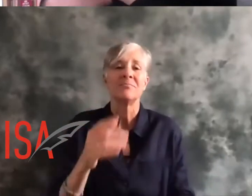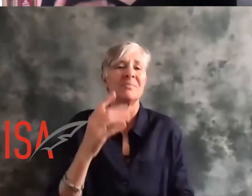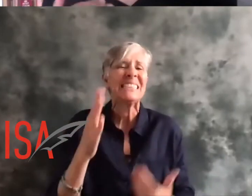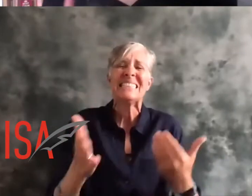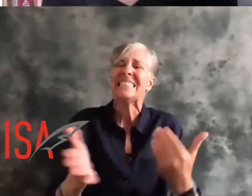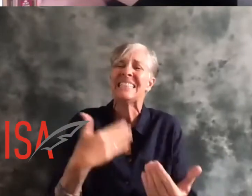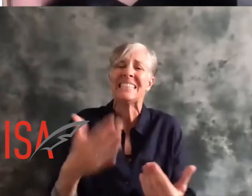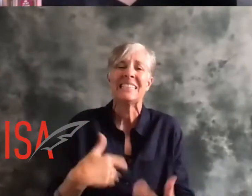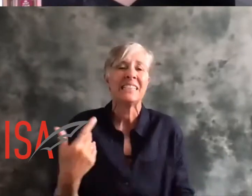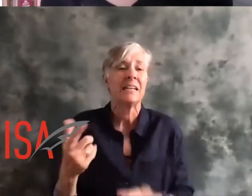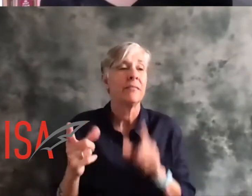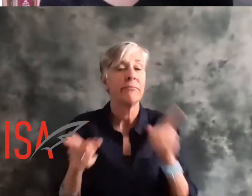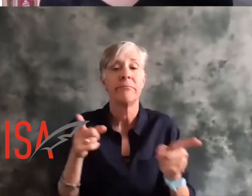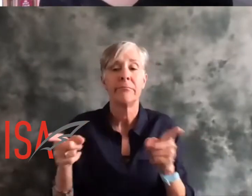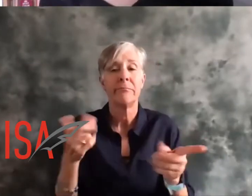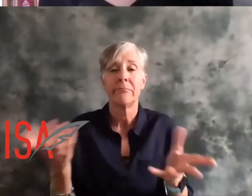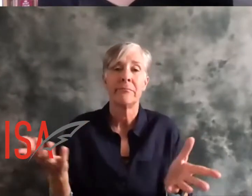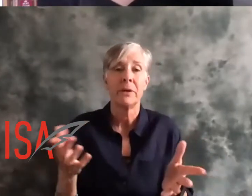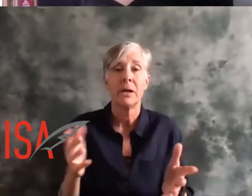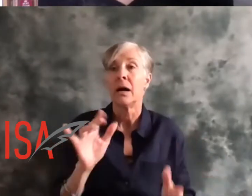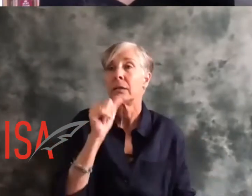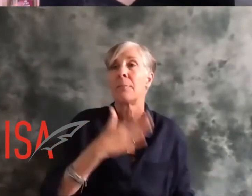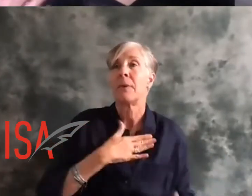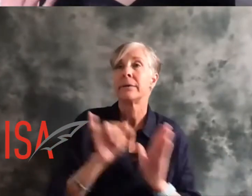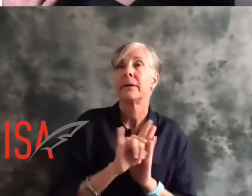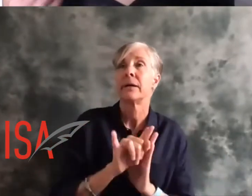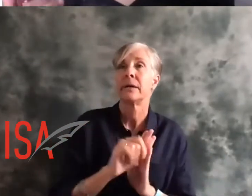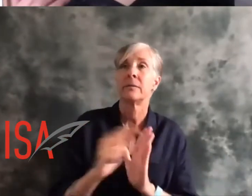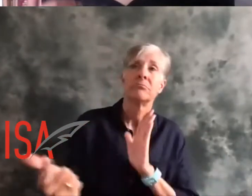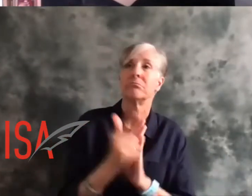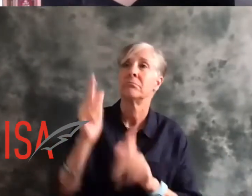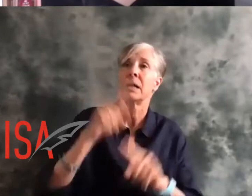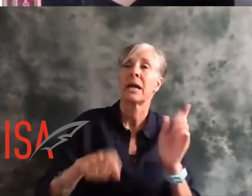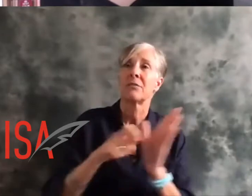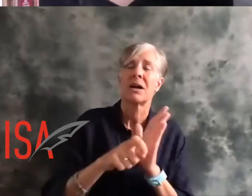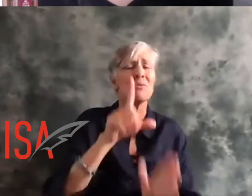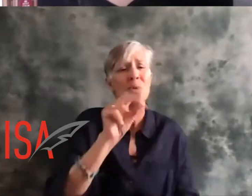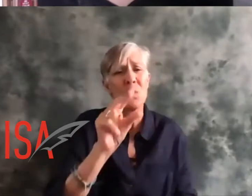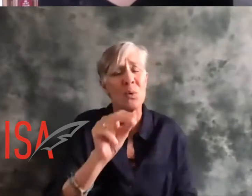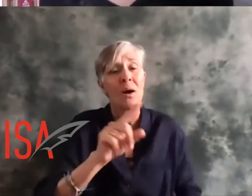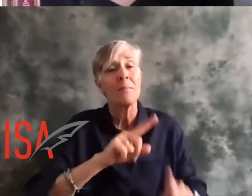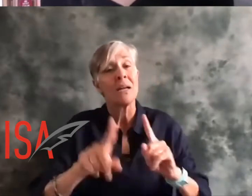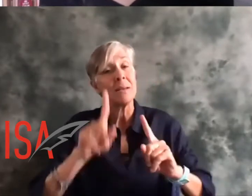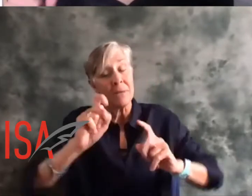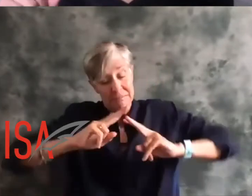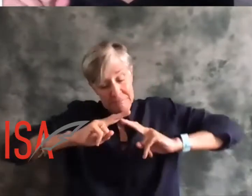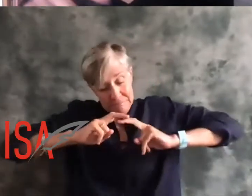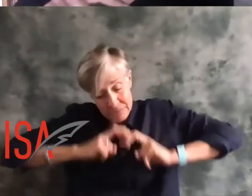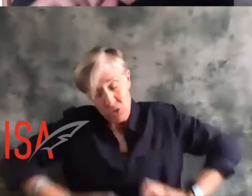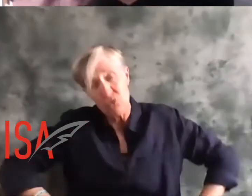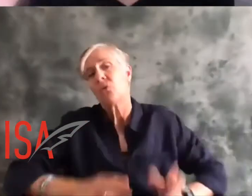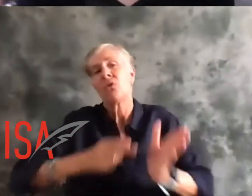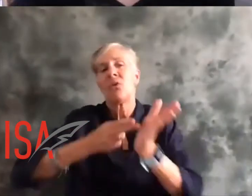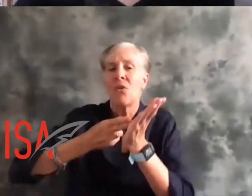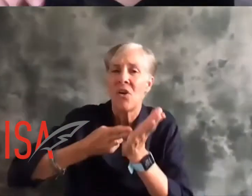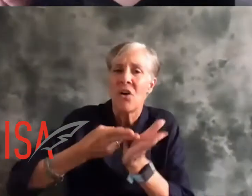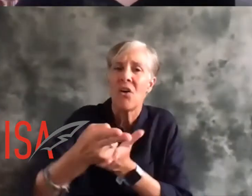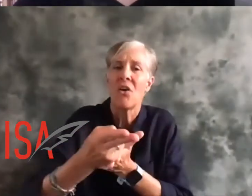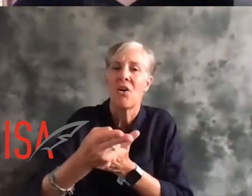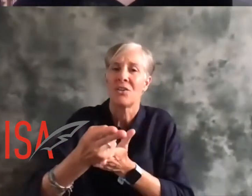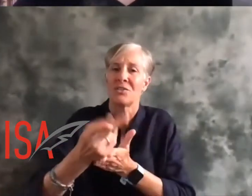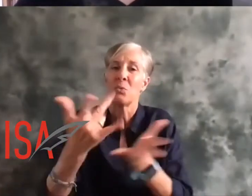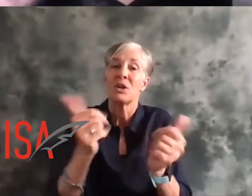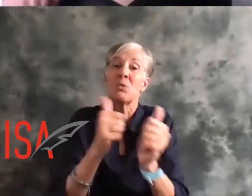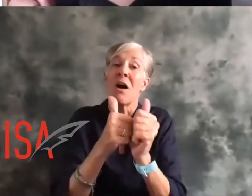because that's not your identity, you're not allowed. It's Nope. about being honest with yourself as you're doing the work so that you're